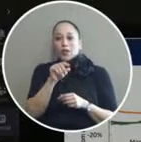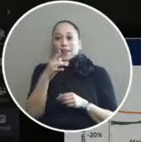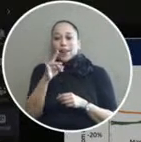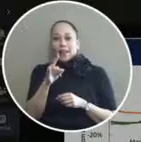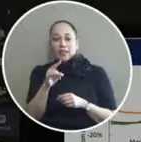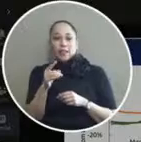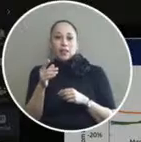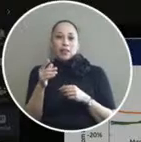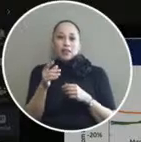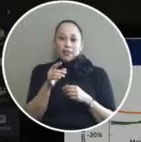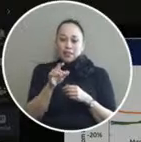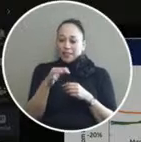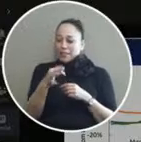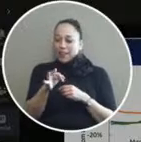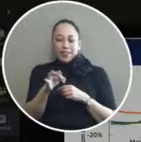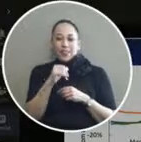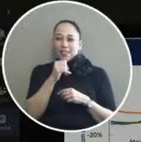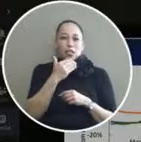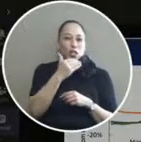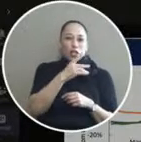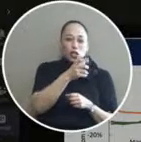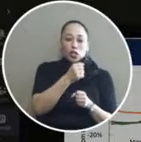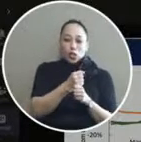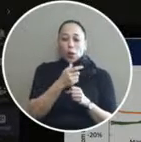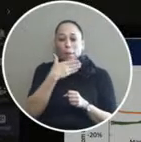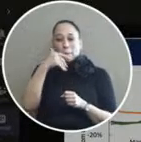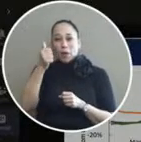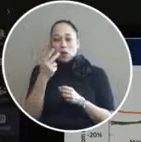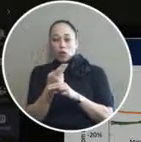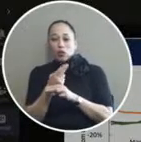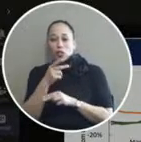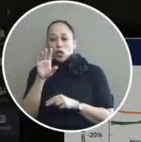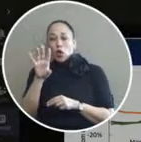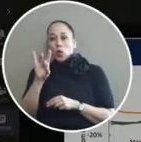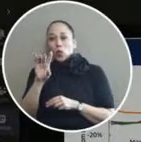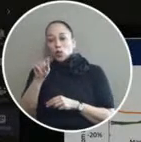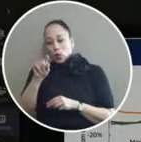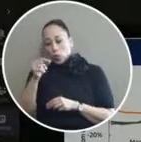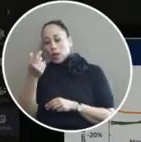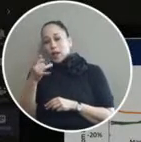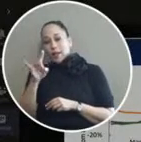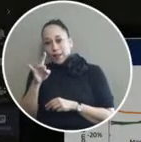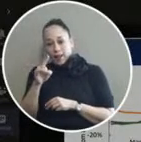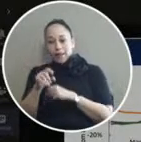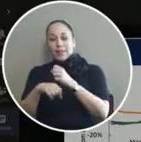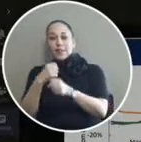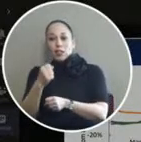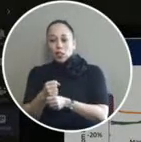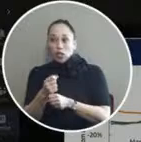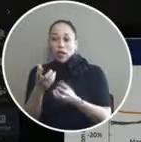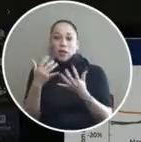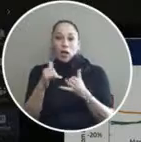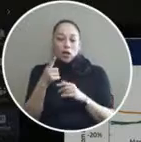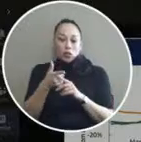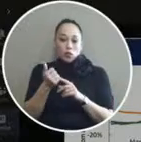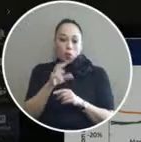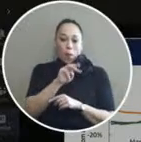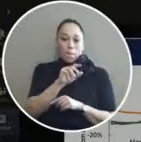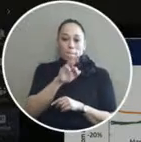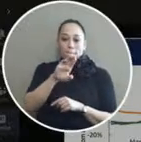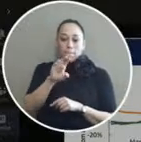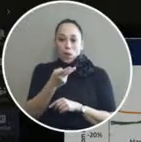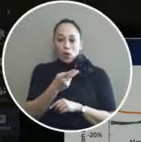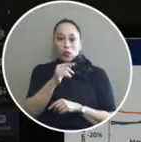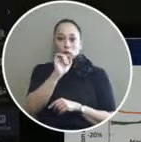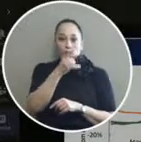use. We're using 2018 here. And so here is essentially a percent decline, percent change in crossings by day from March 1st